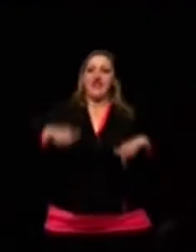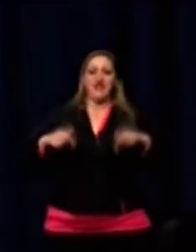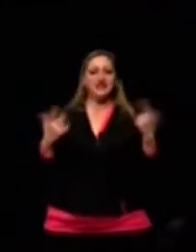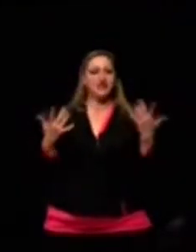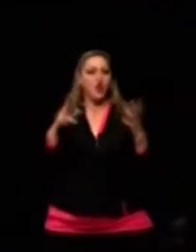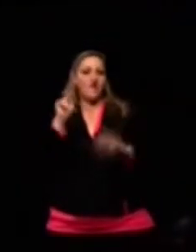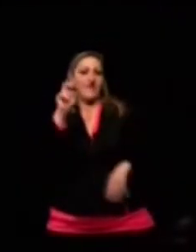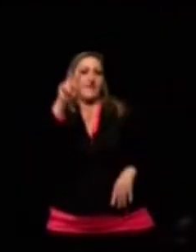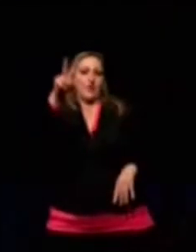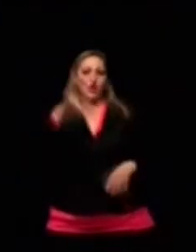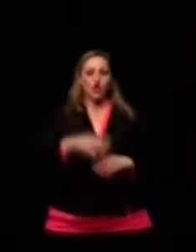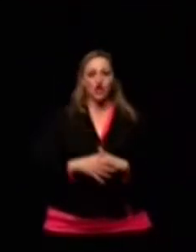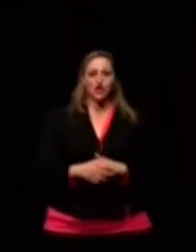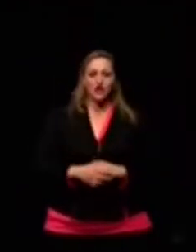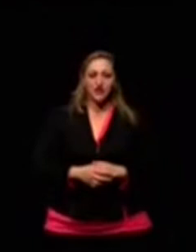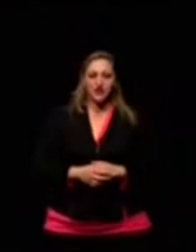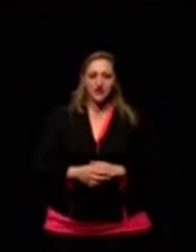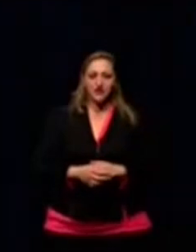November.